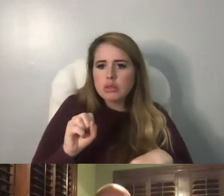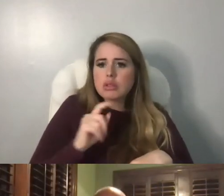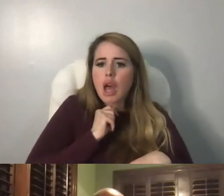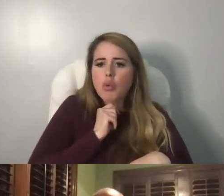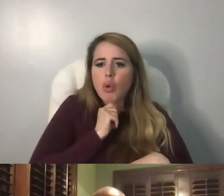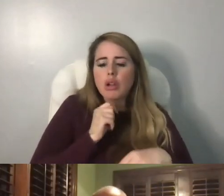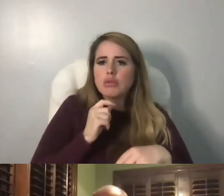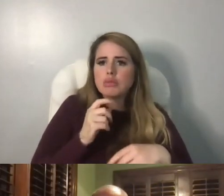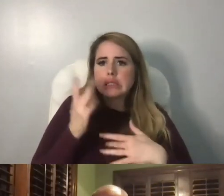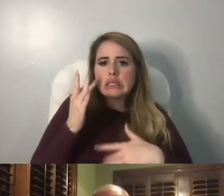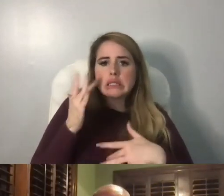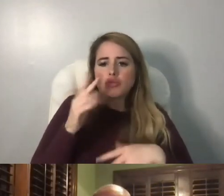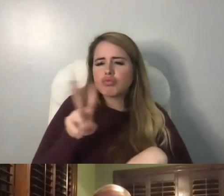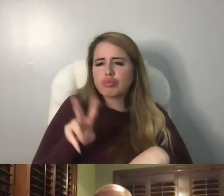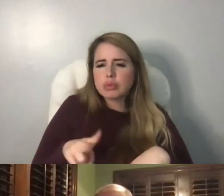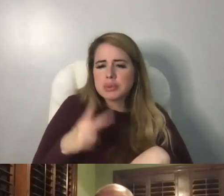see if there's anything.